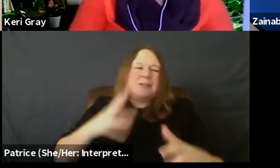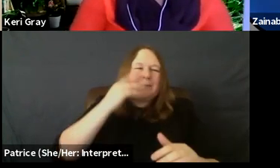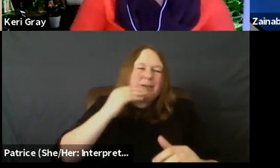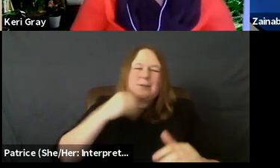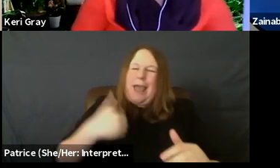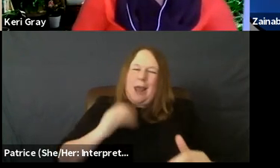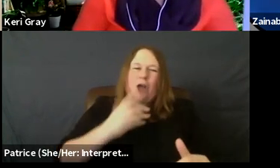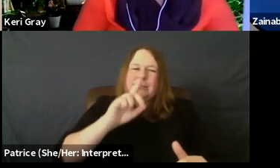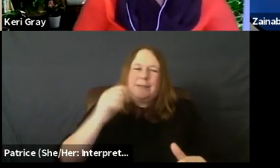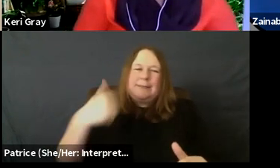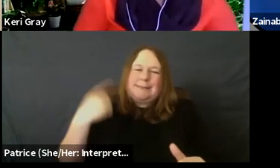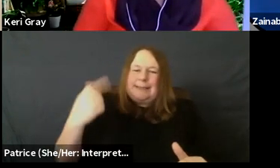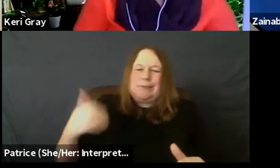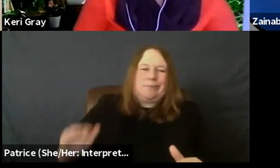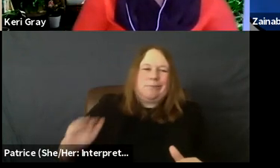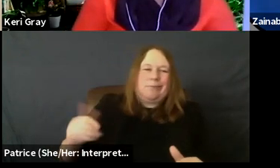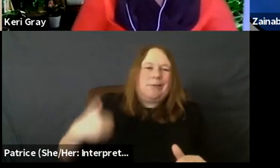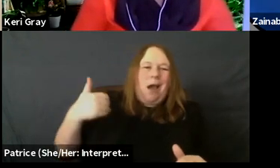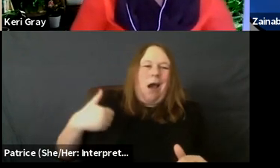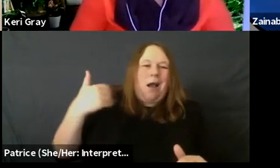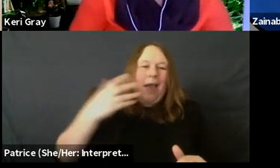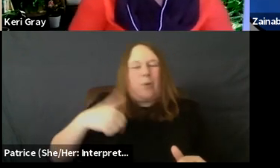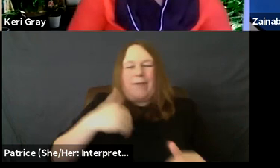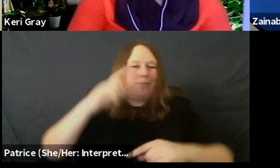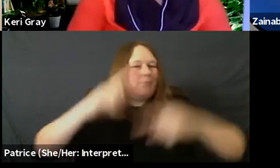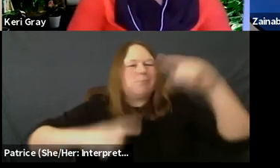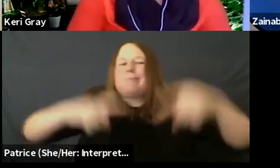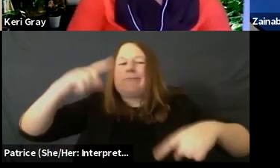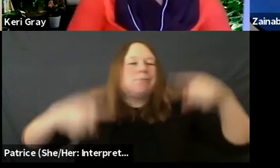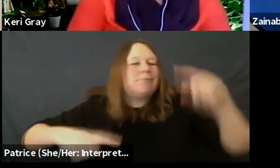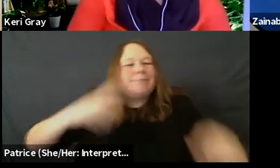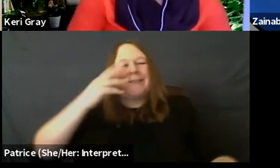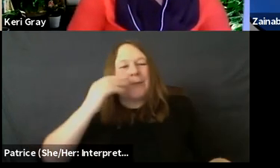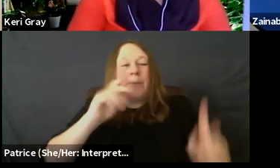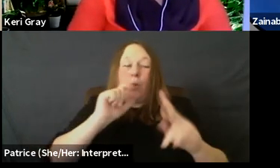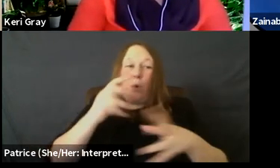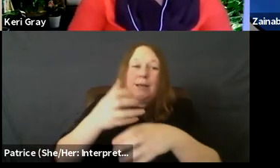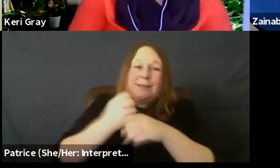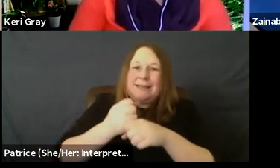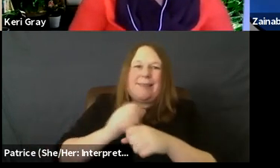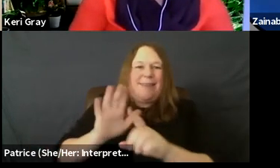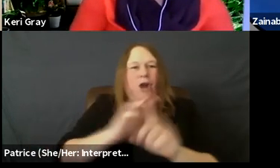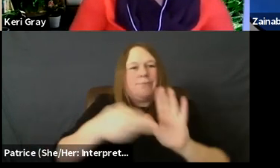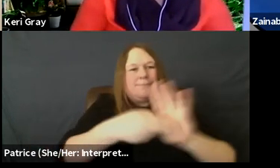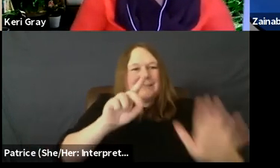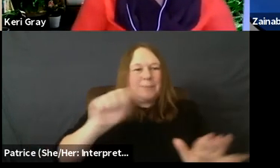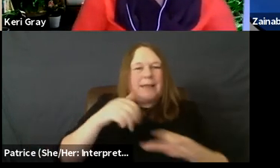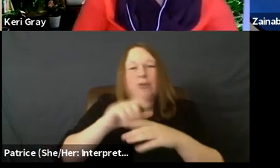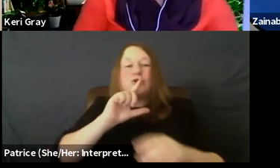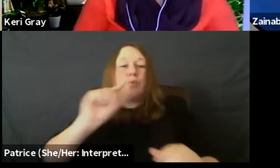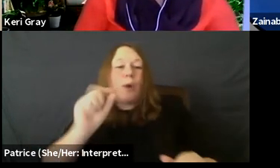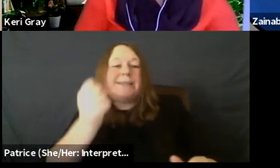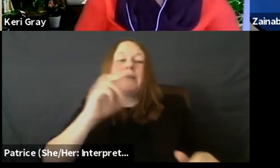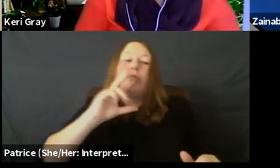disability since we're younger, and we've had different experiences. The people that are acquiring their disabilities in their 20s and their